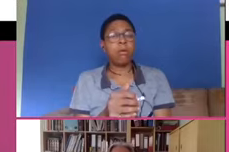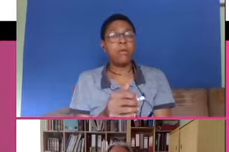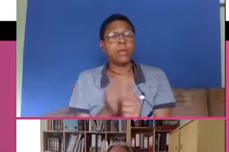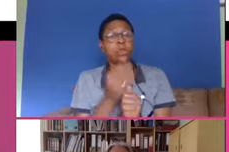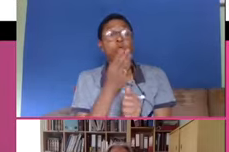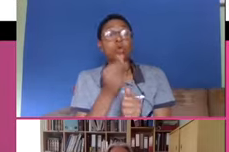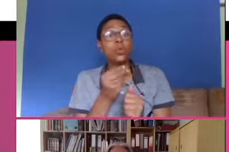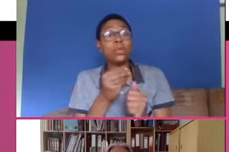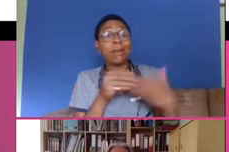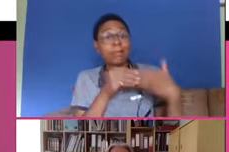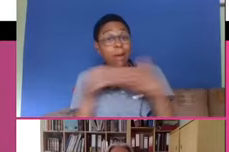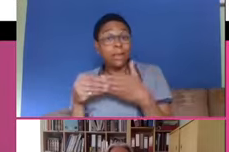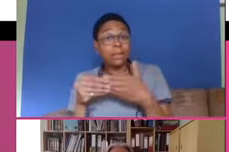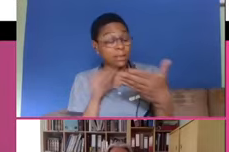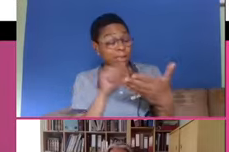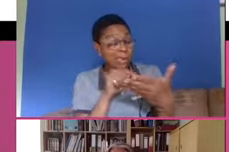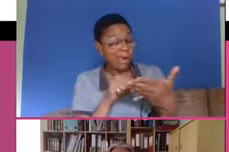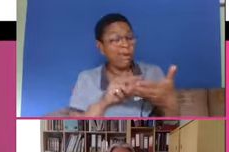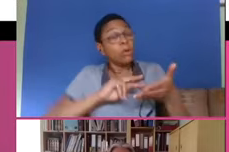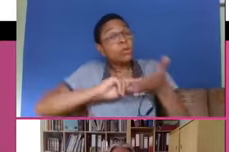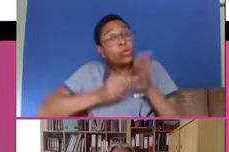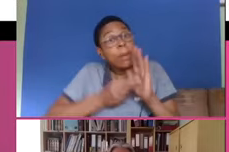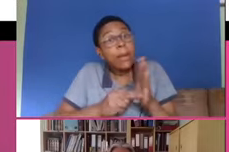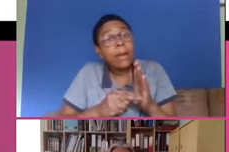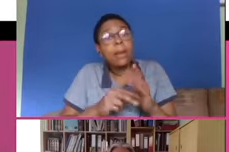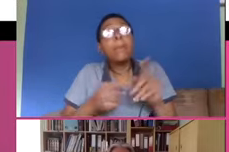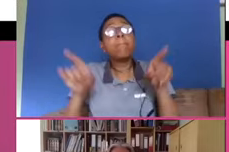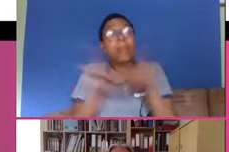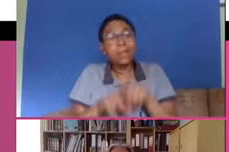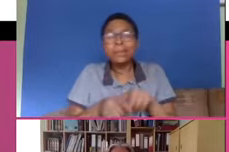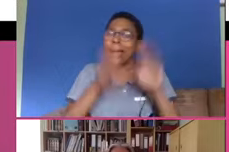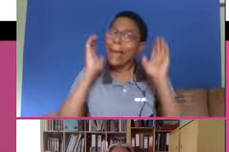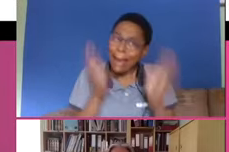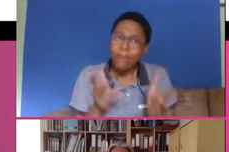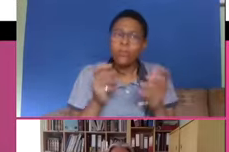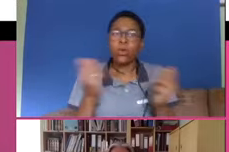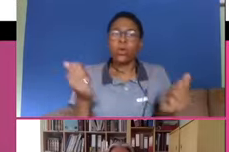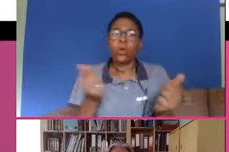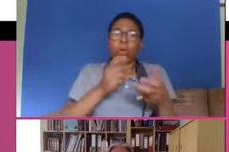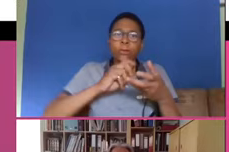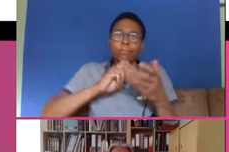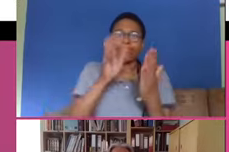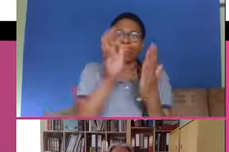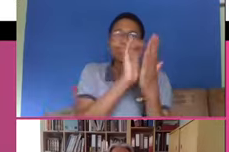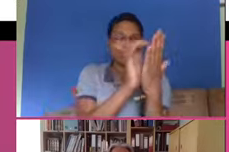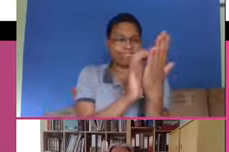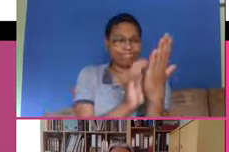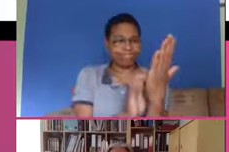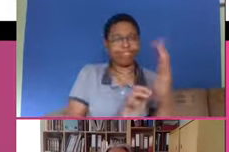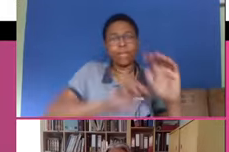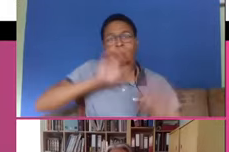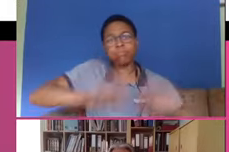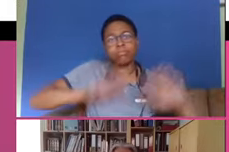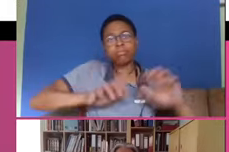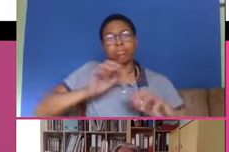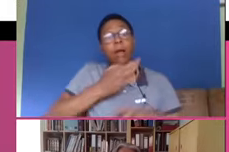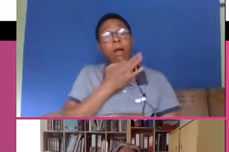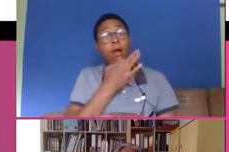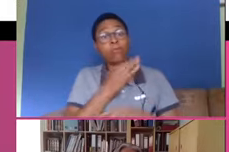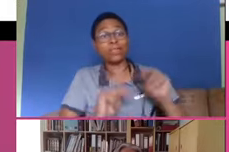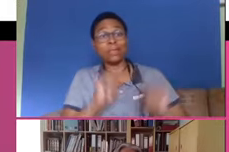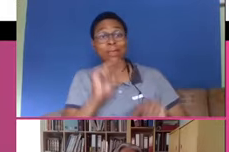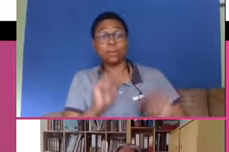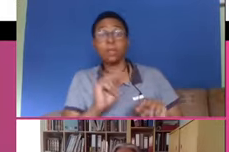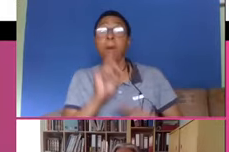and including completion of a risk assessment. Any other gatherings in outdoor space must not be any larger